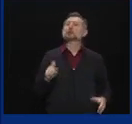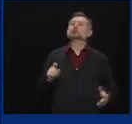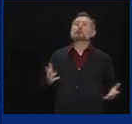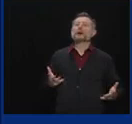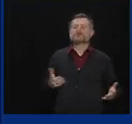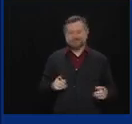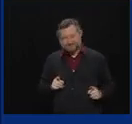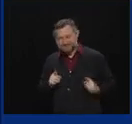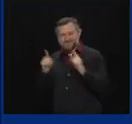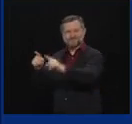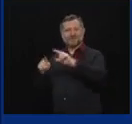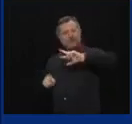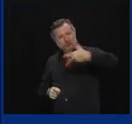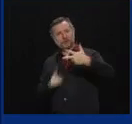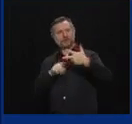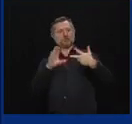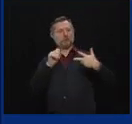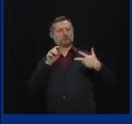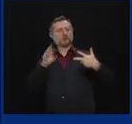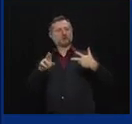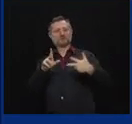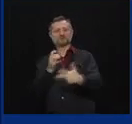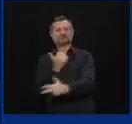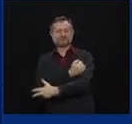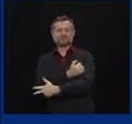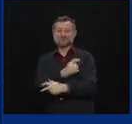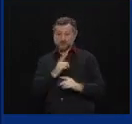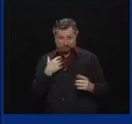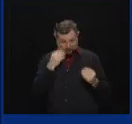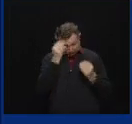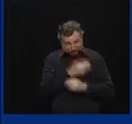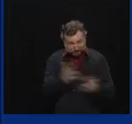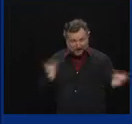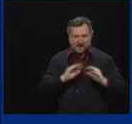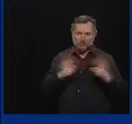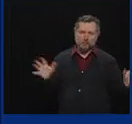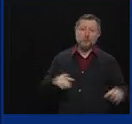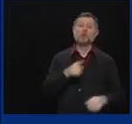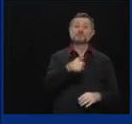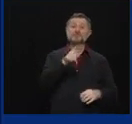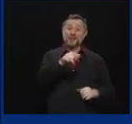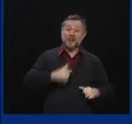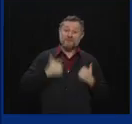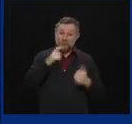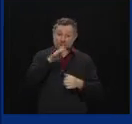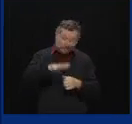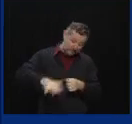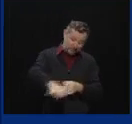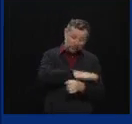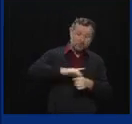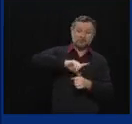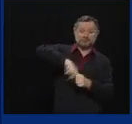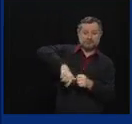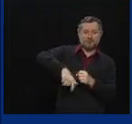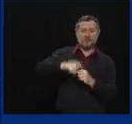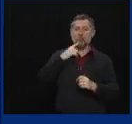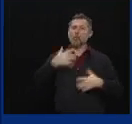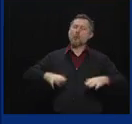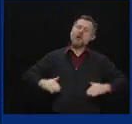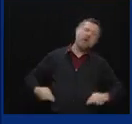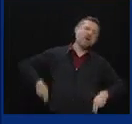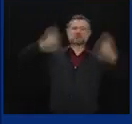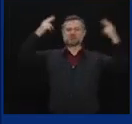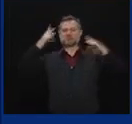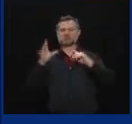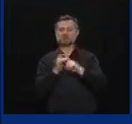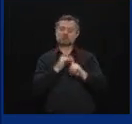booster. I want to be clear about that. Live in a high transmission area, there is risk. If you personally feel that risk,